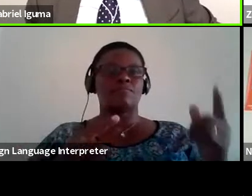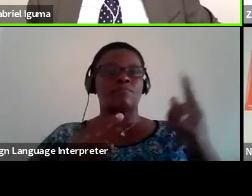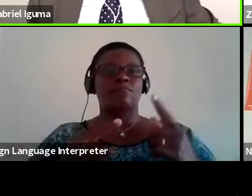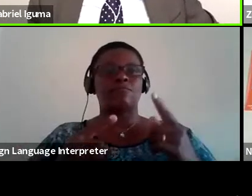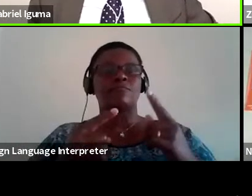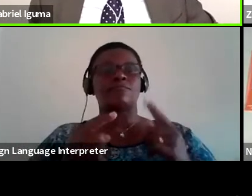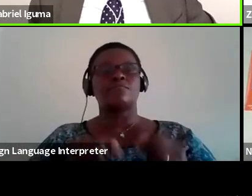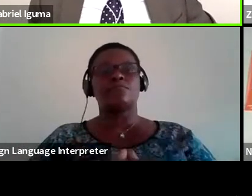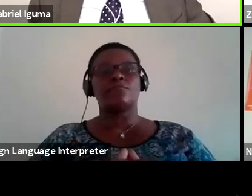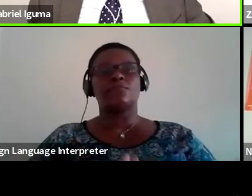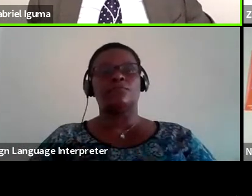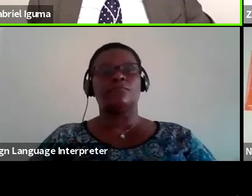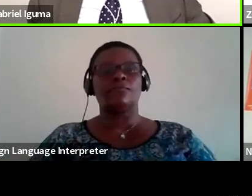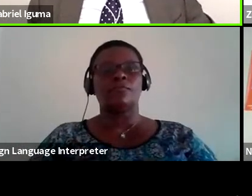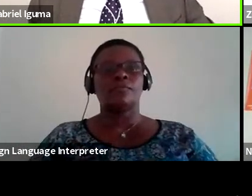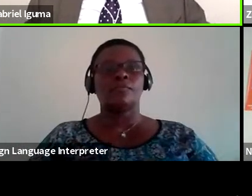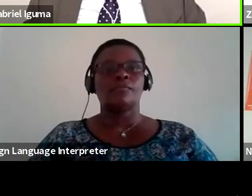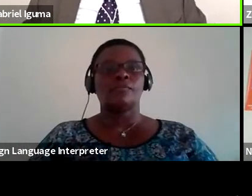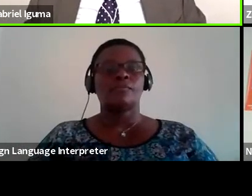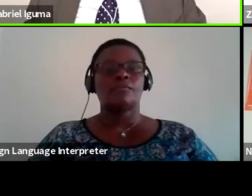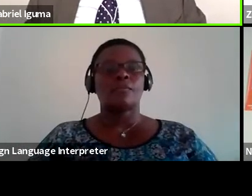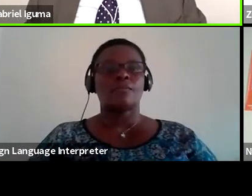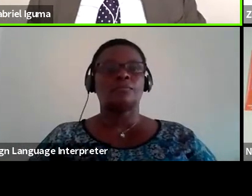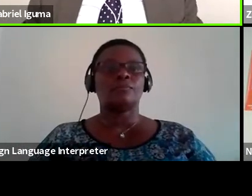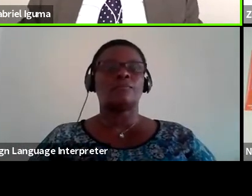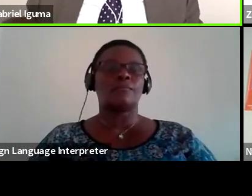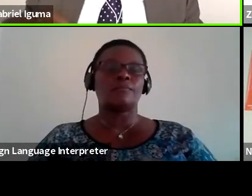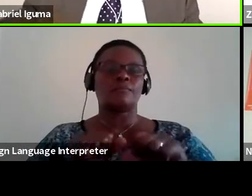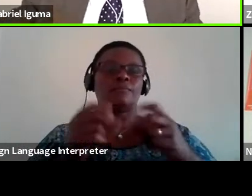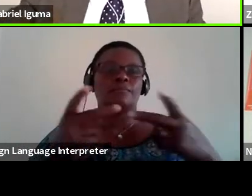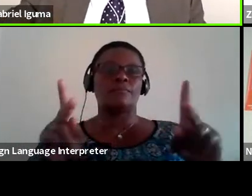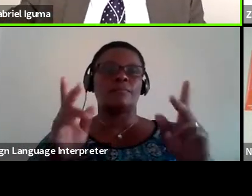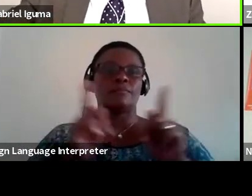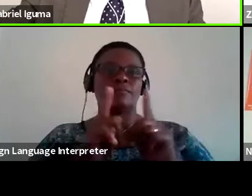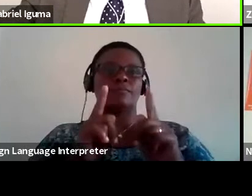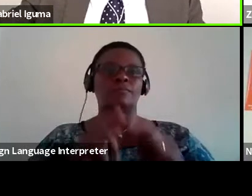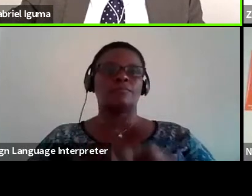be able to start our discussion.